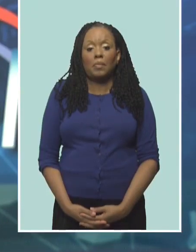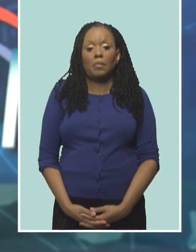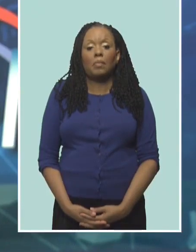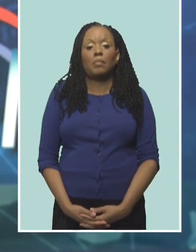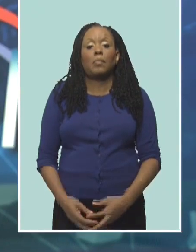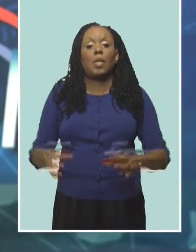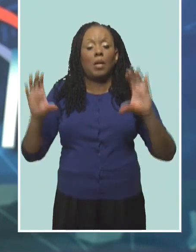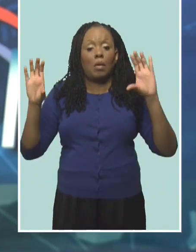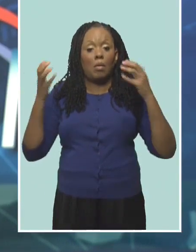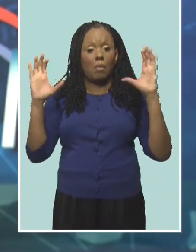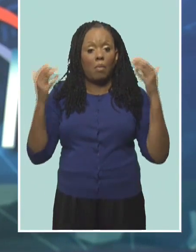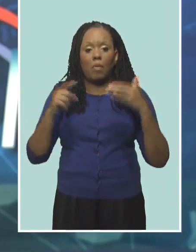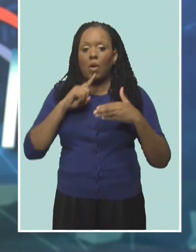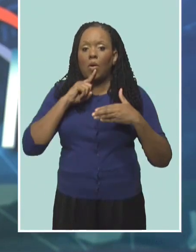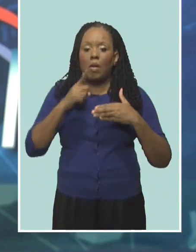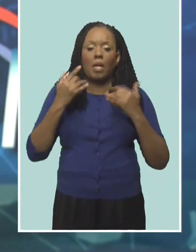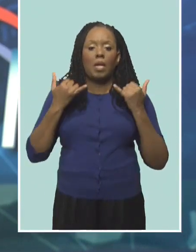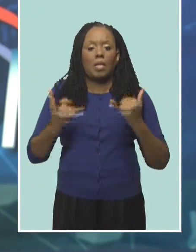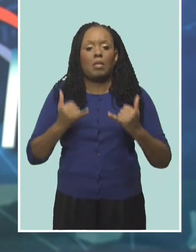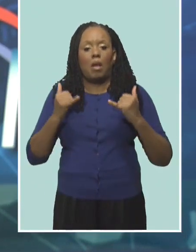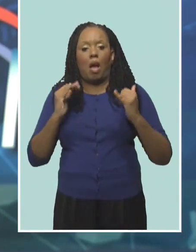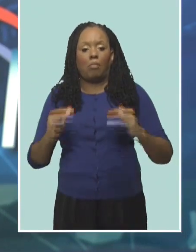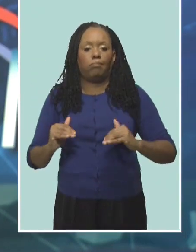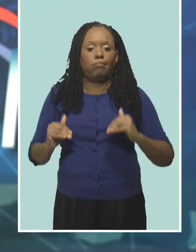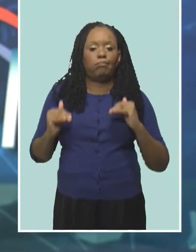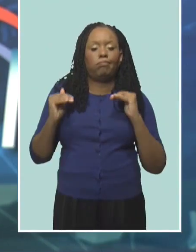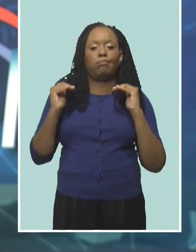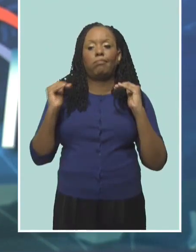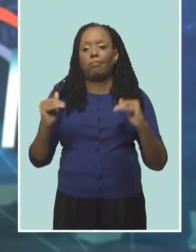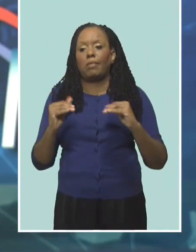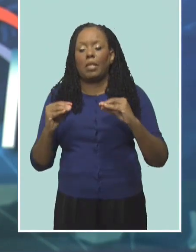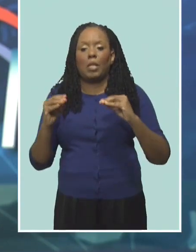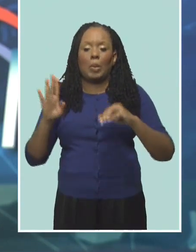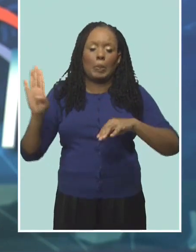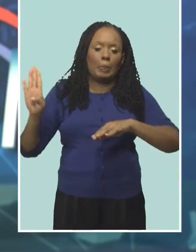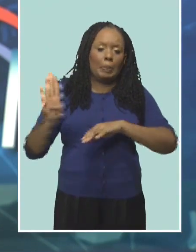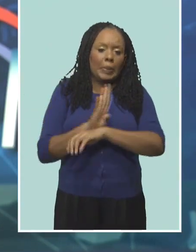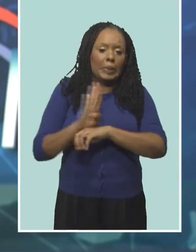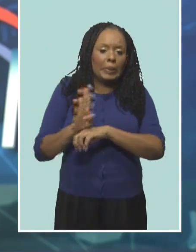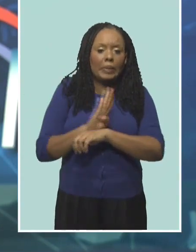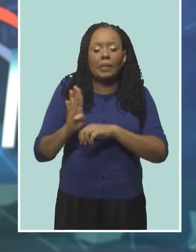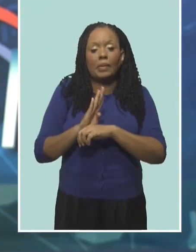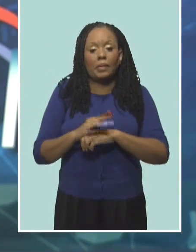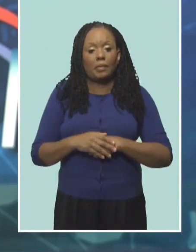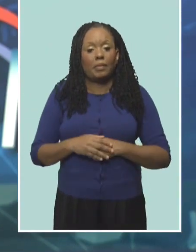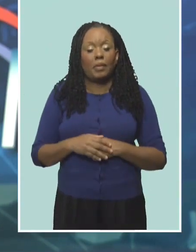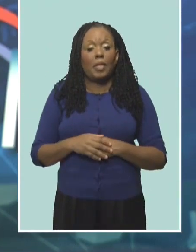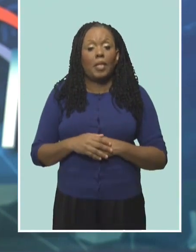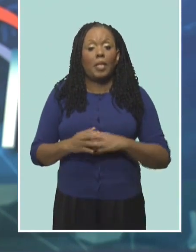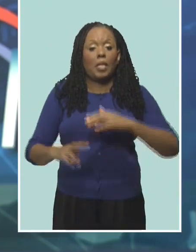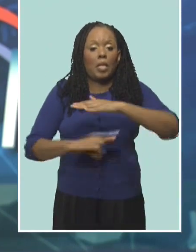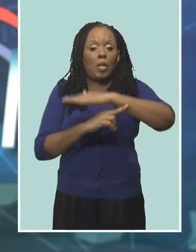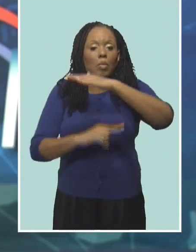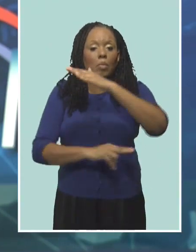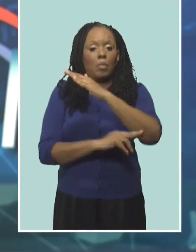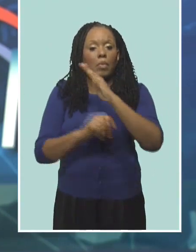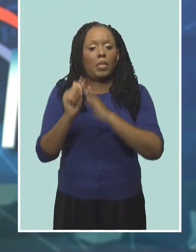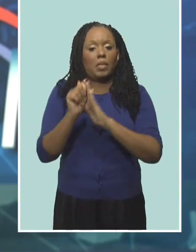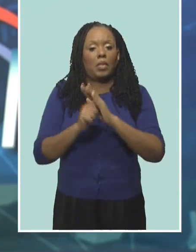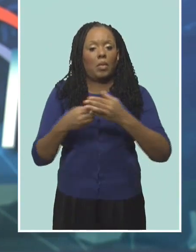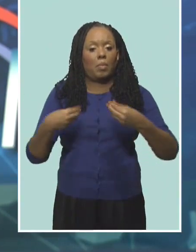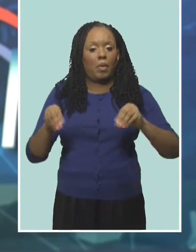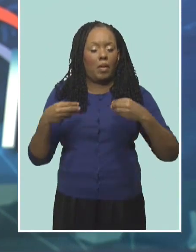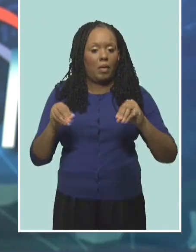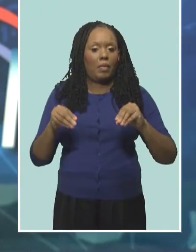Crop over activities have moved into top gear with Bridgetown Market on the Mighty Griner Highway today. Cultural Officer with